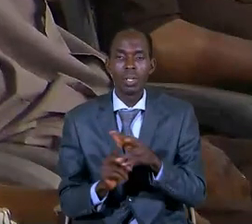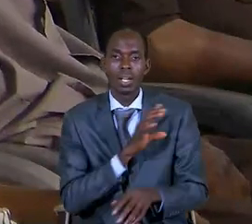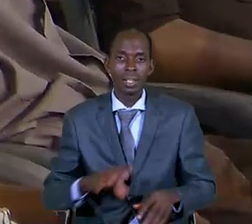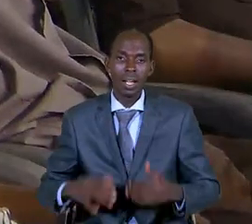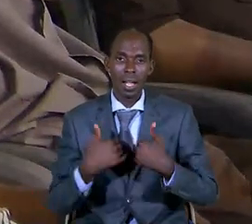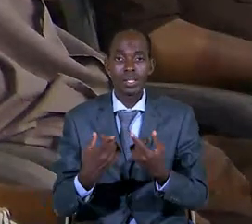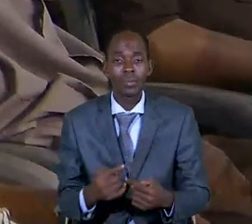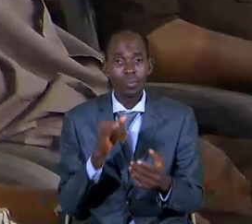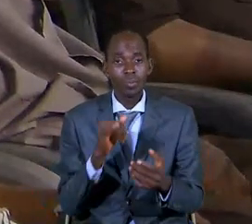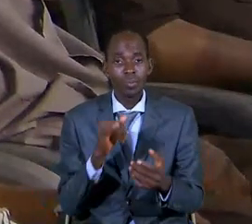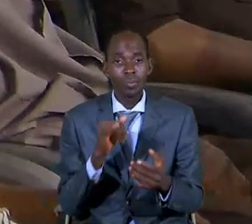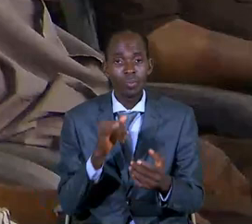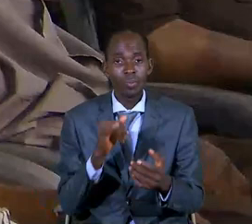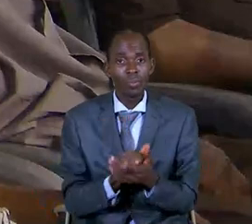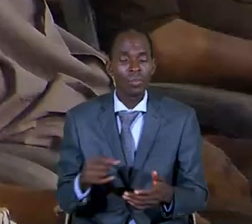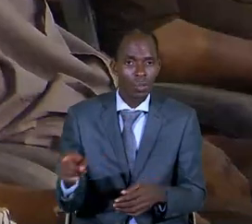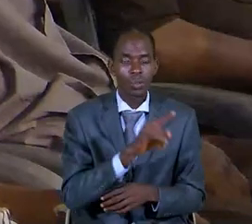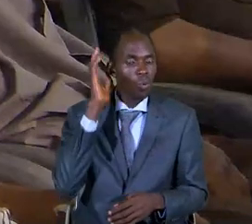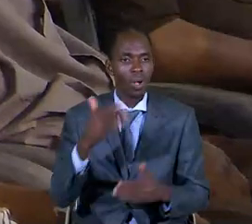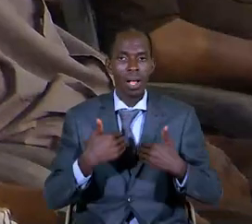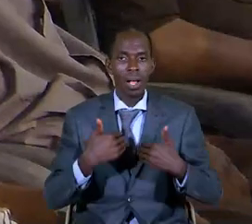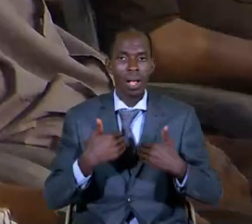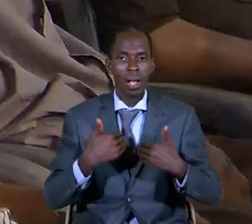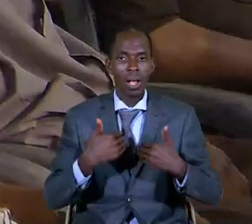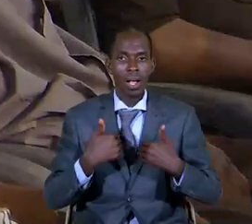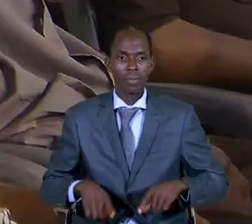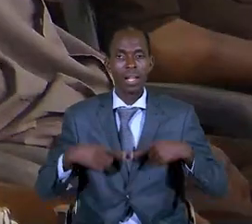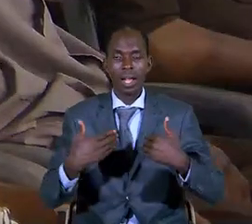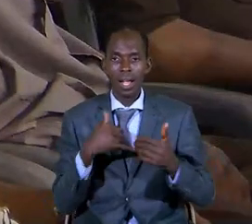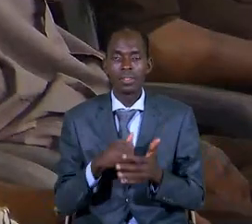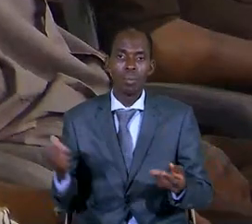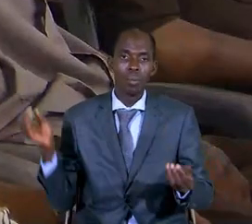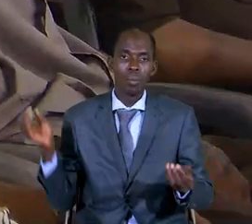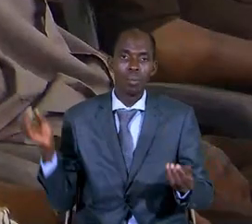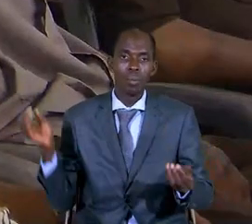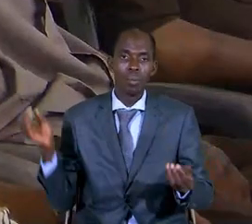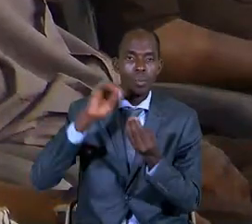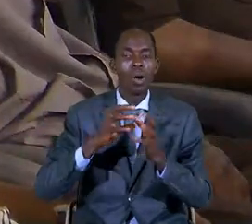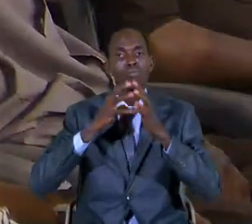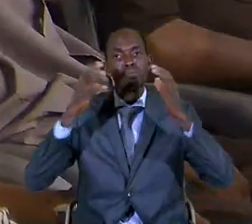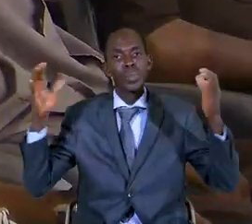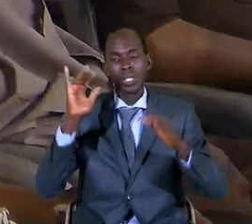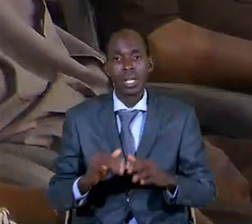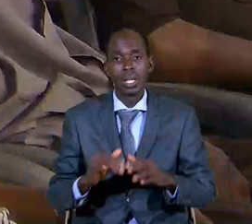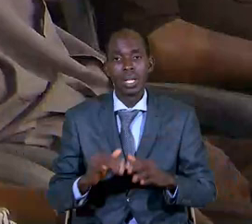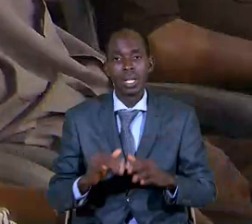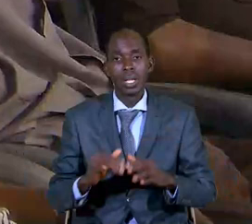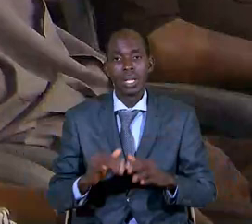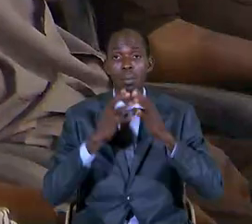that they may have life and have it more abundantly. Abundant